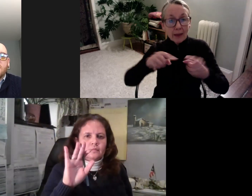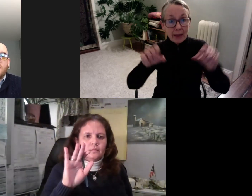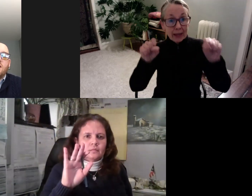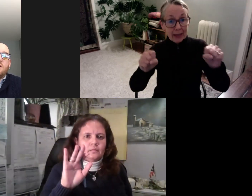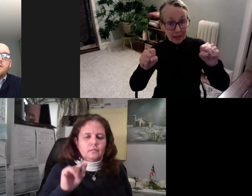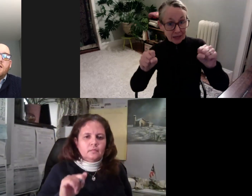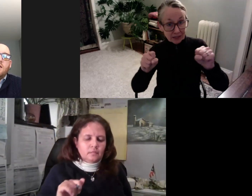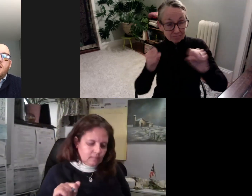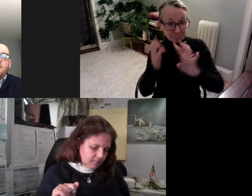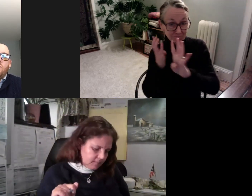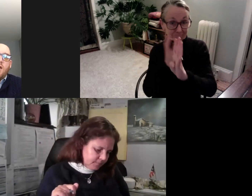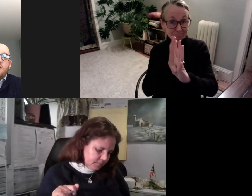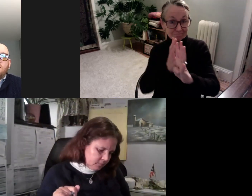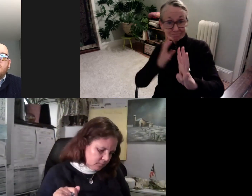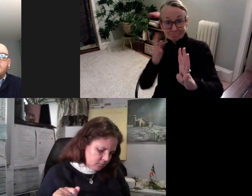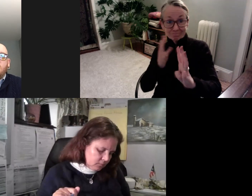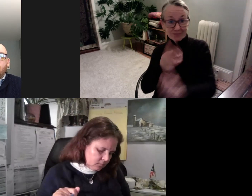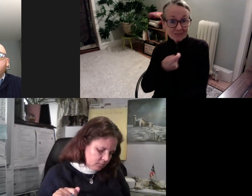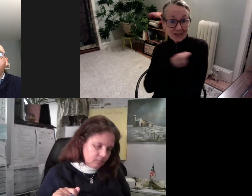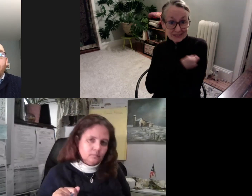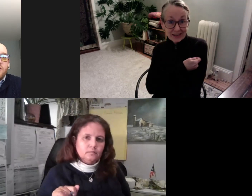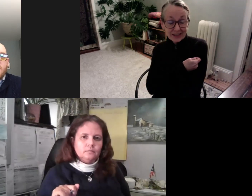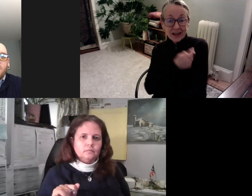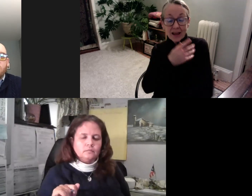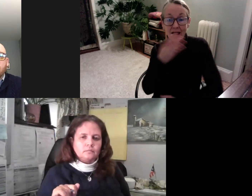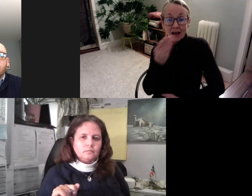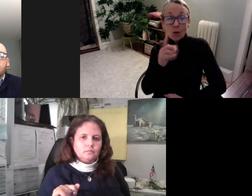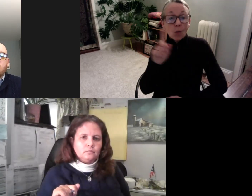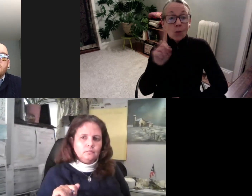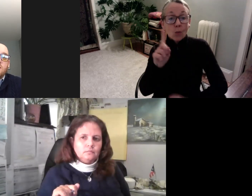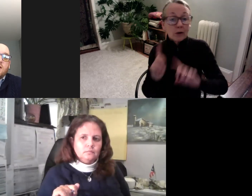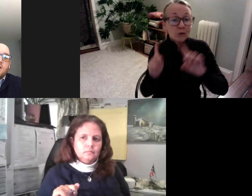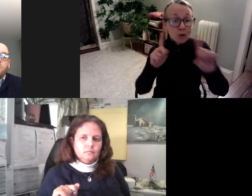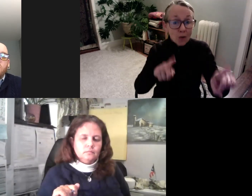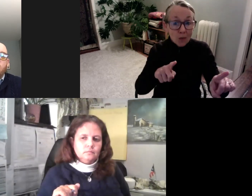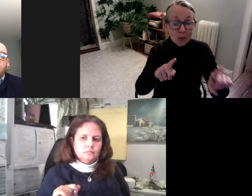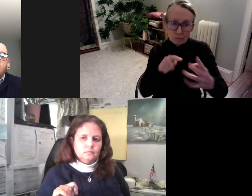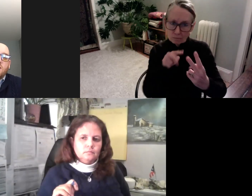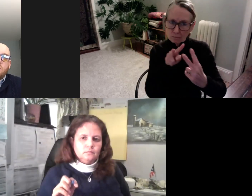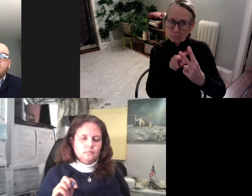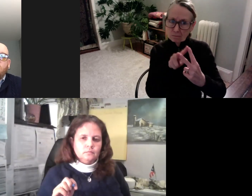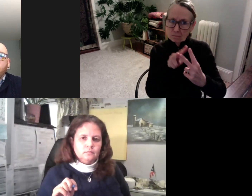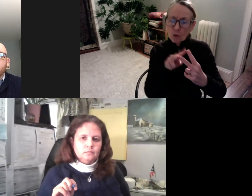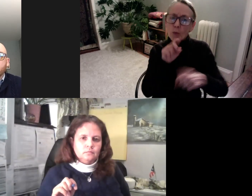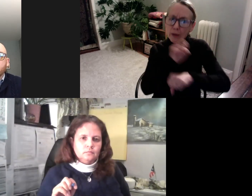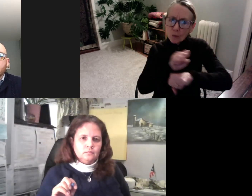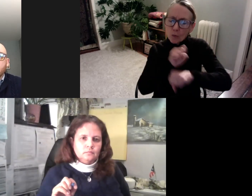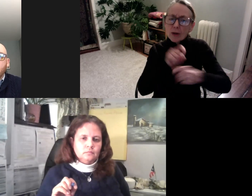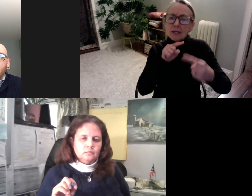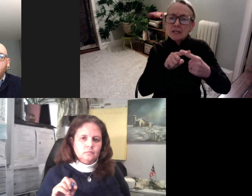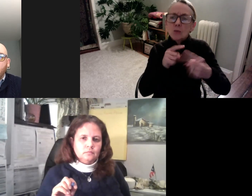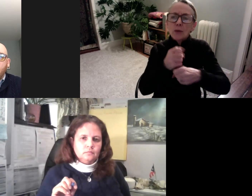get vaccinated and when, where they can go do it. But I think that's something we can work on until we get more